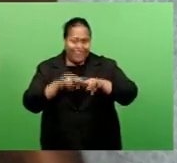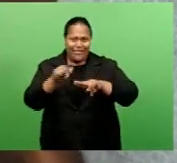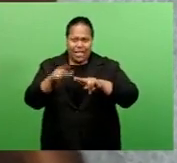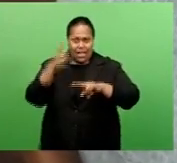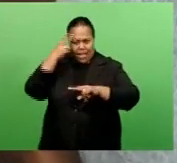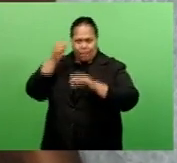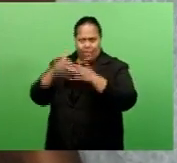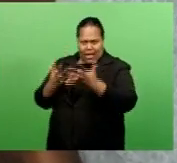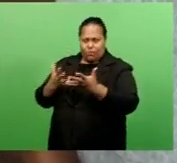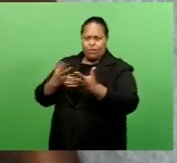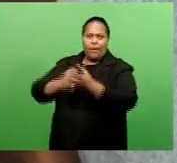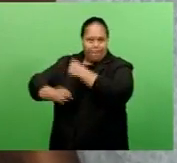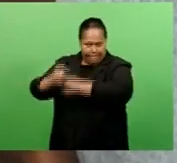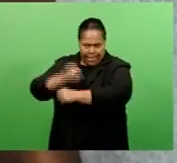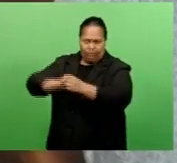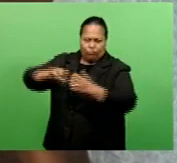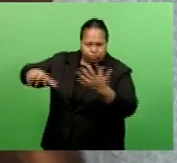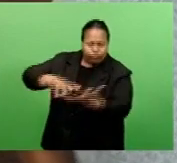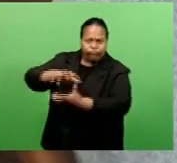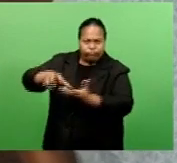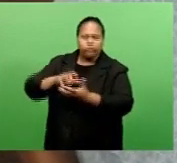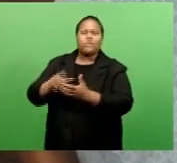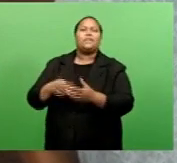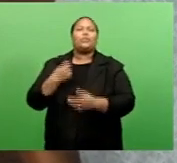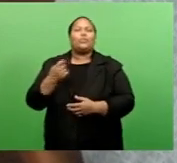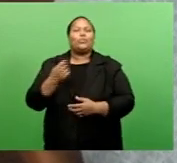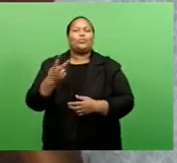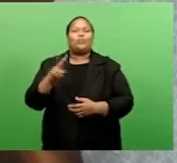in the next 24 hours is quite high at this stage.